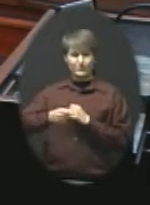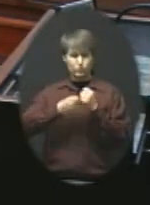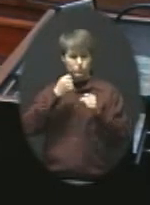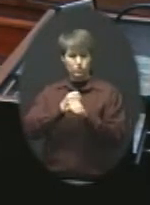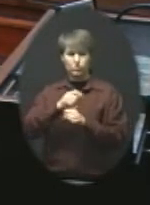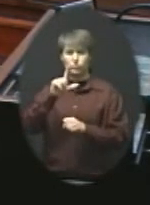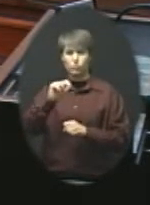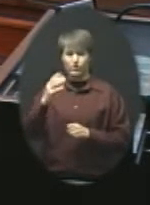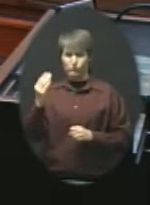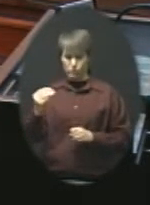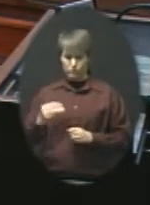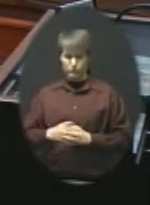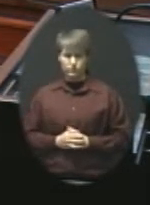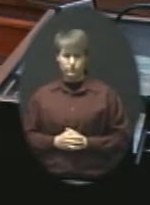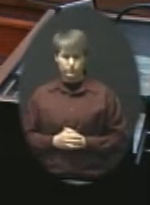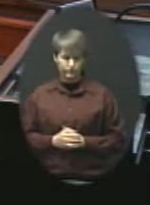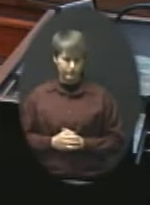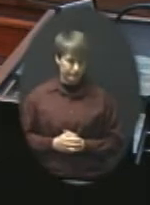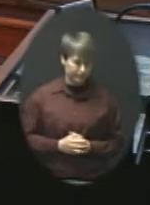2014.